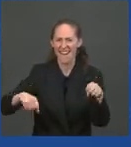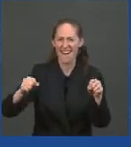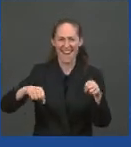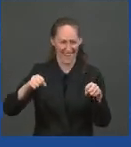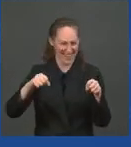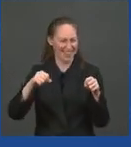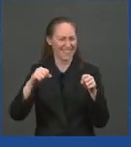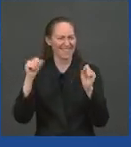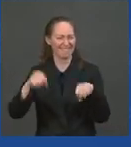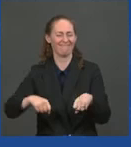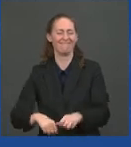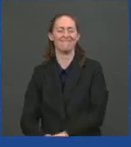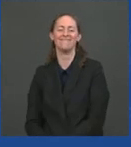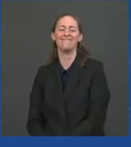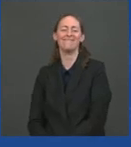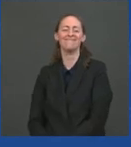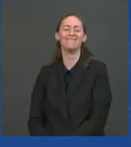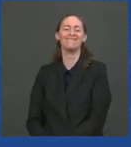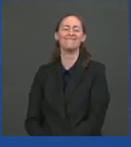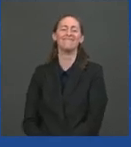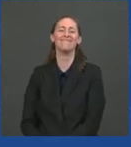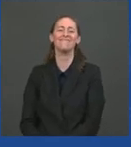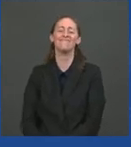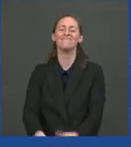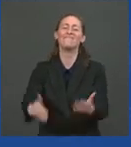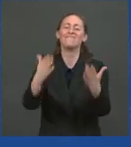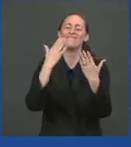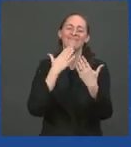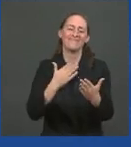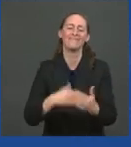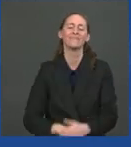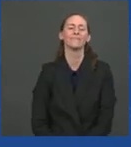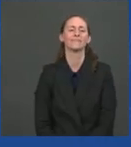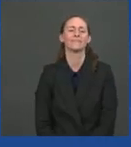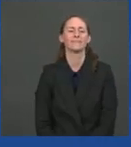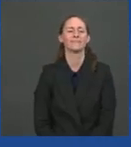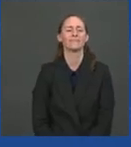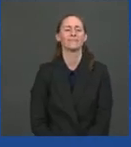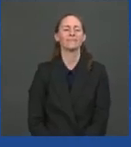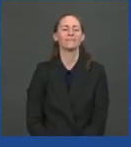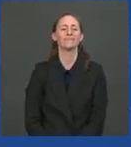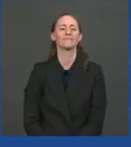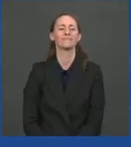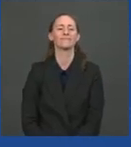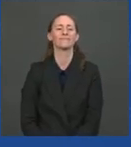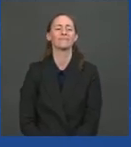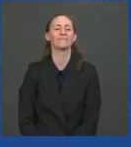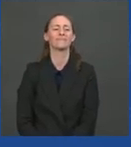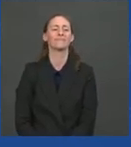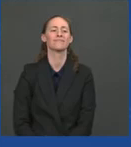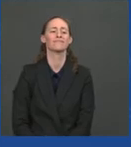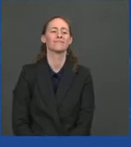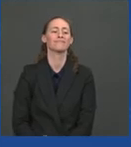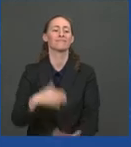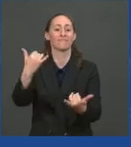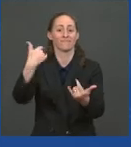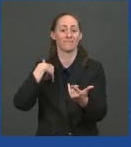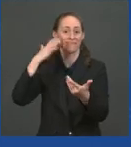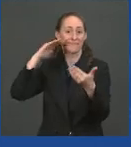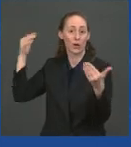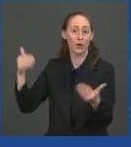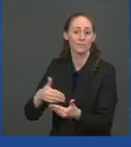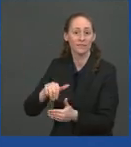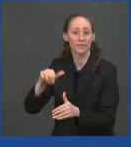So, we want to say thank you. I'm going to introduce Giannis, who really needs no introduction. As the president said, he led our team